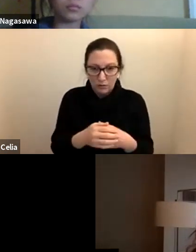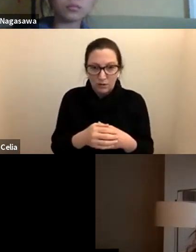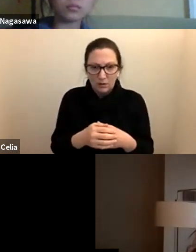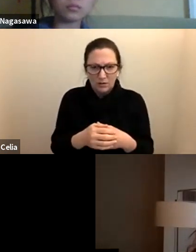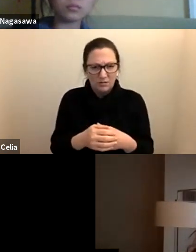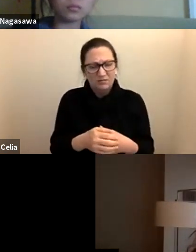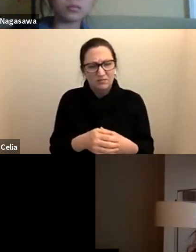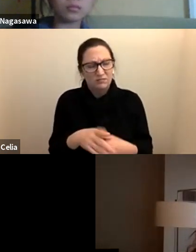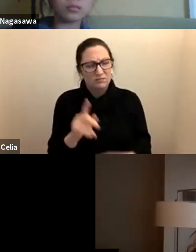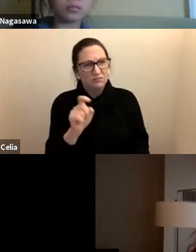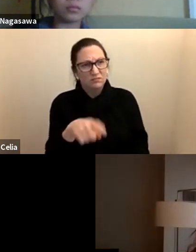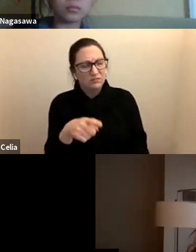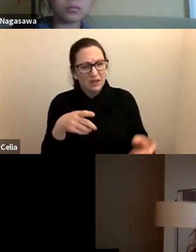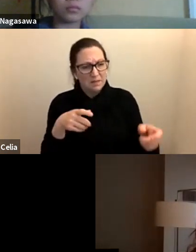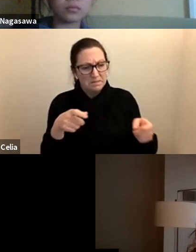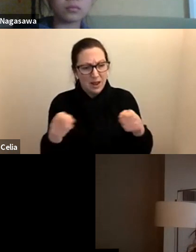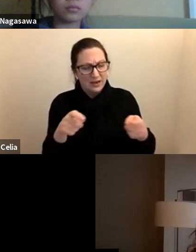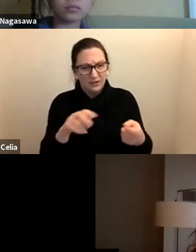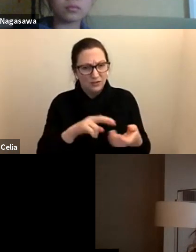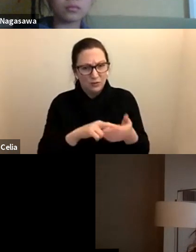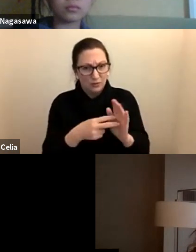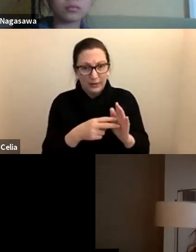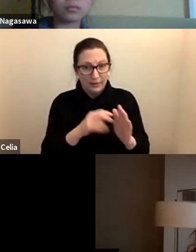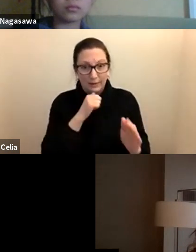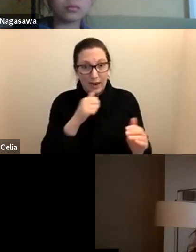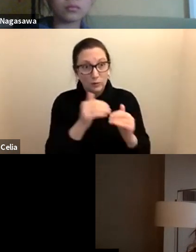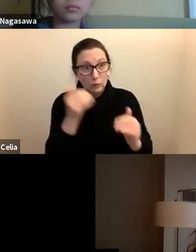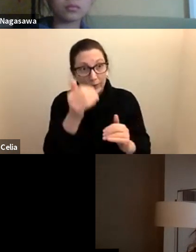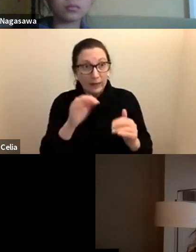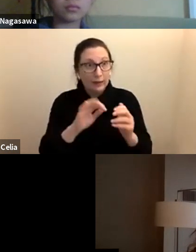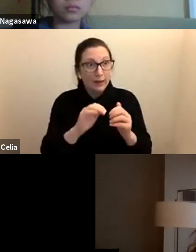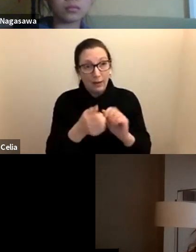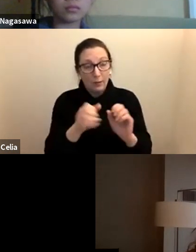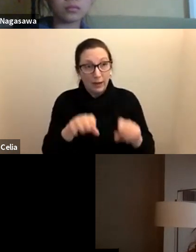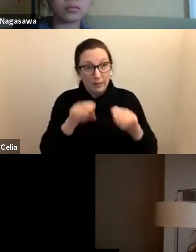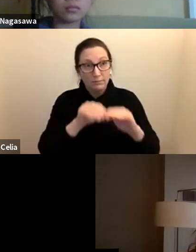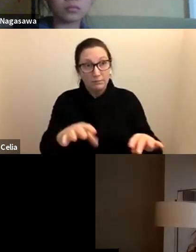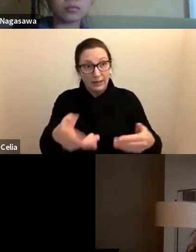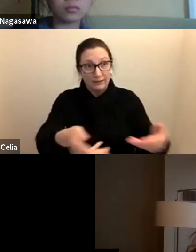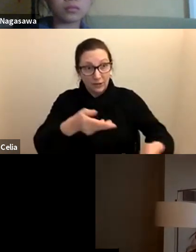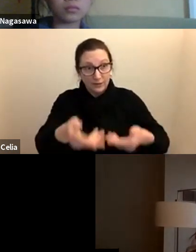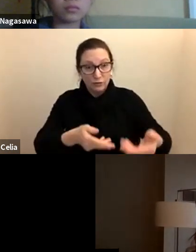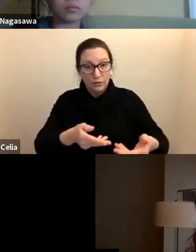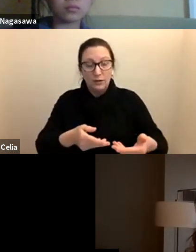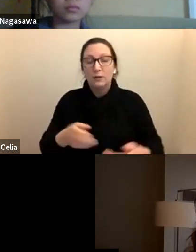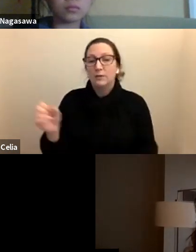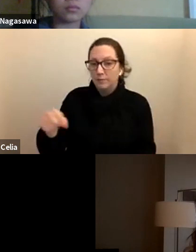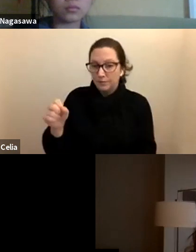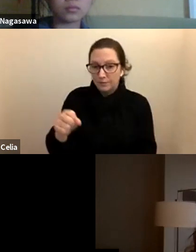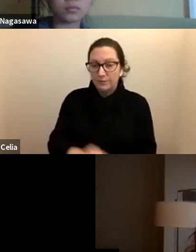Manageable in terms of like logistics for sending the invitations? Yes.